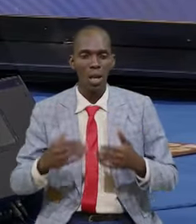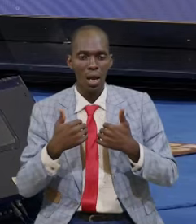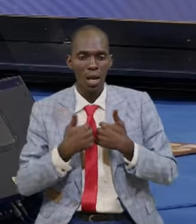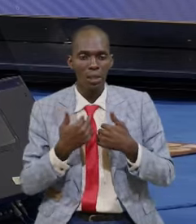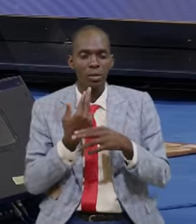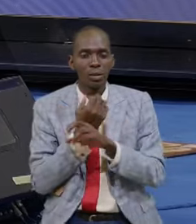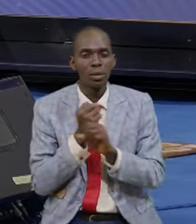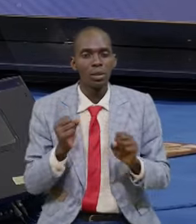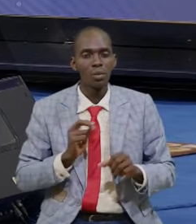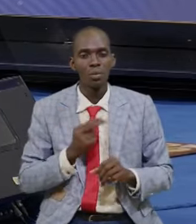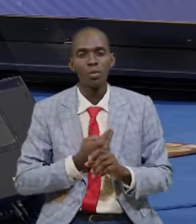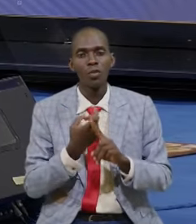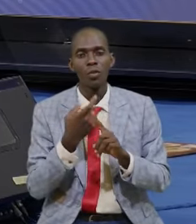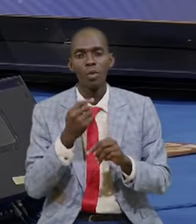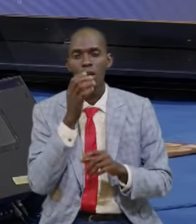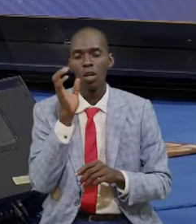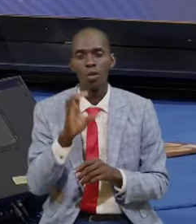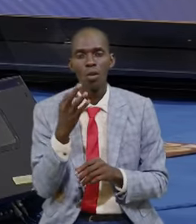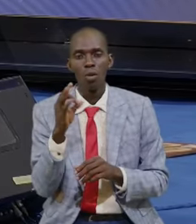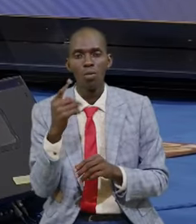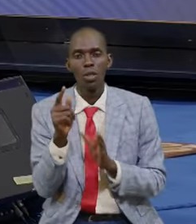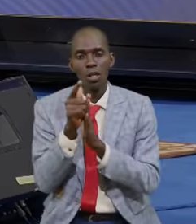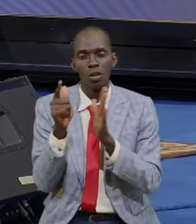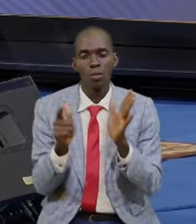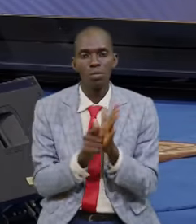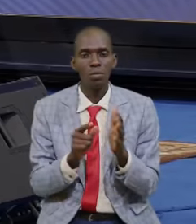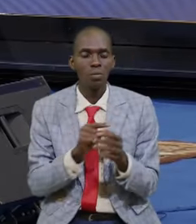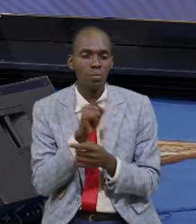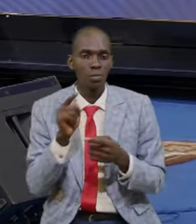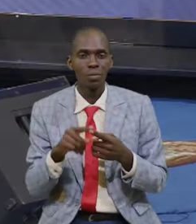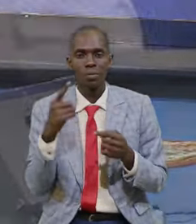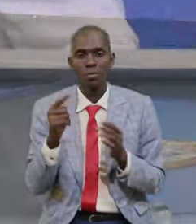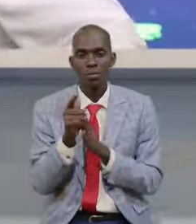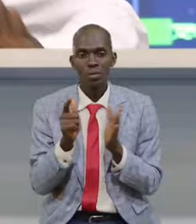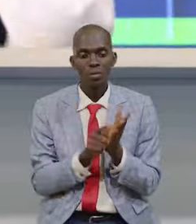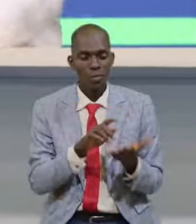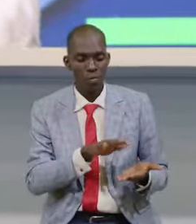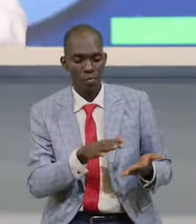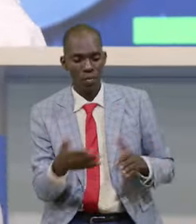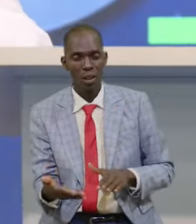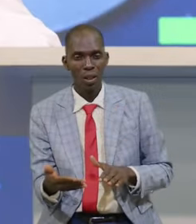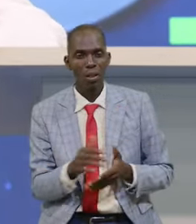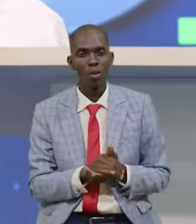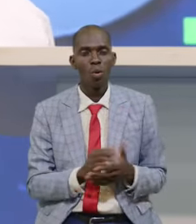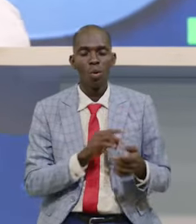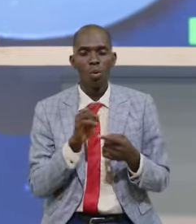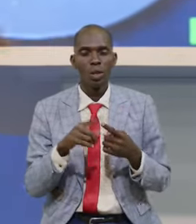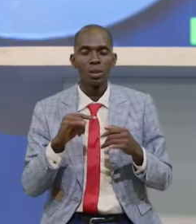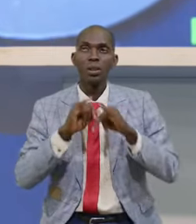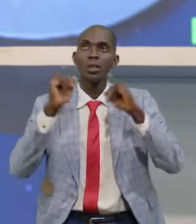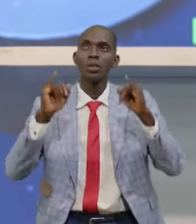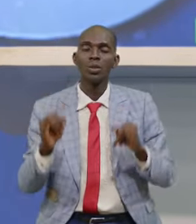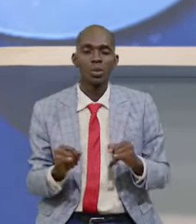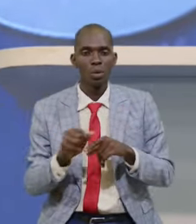from the curse of the law. When the law died, when the rituals died, when